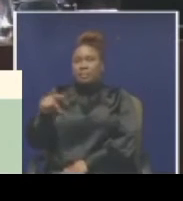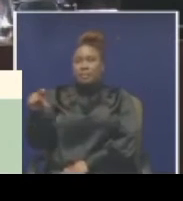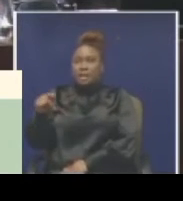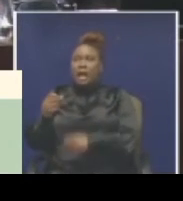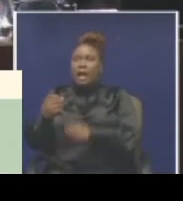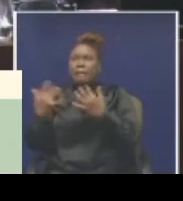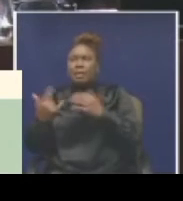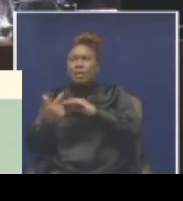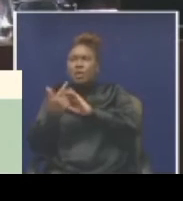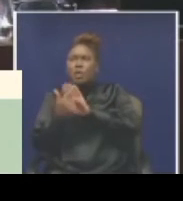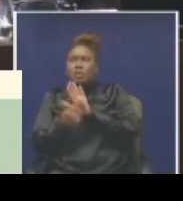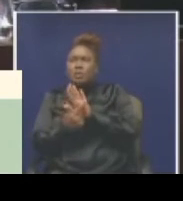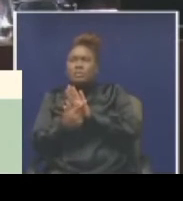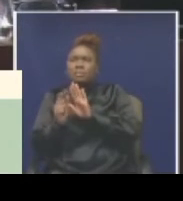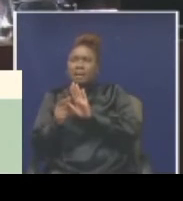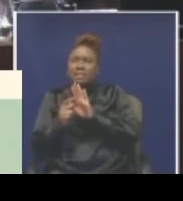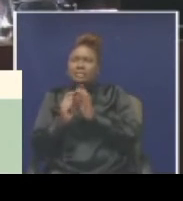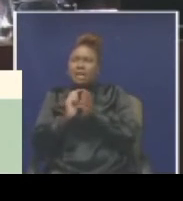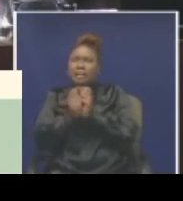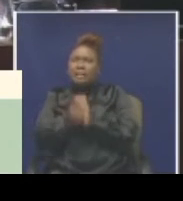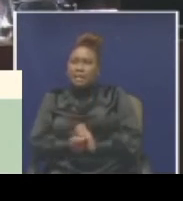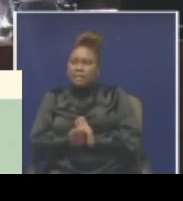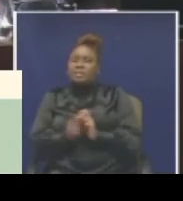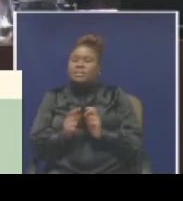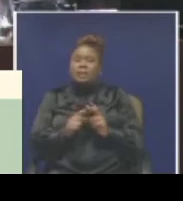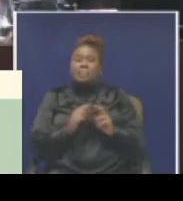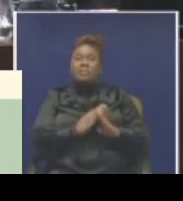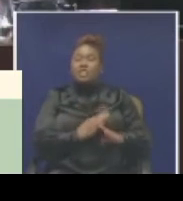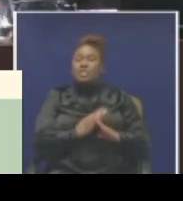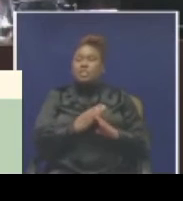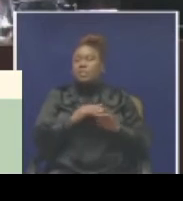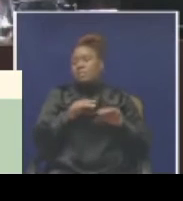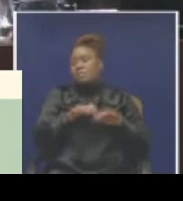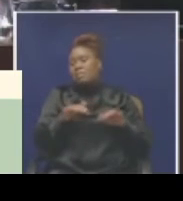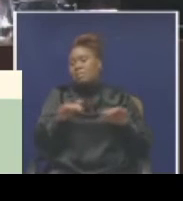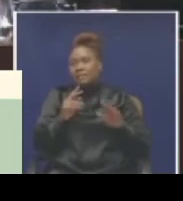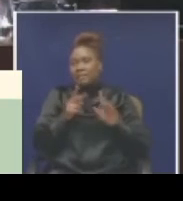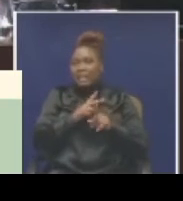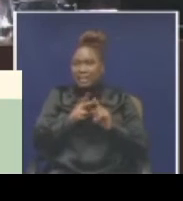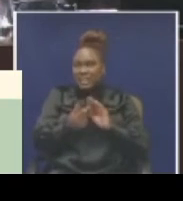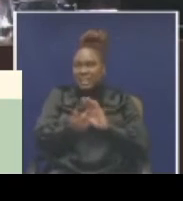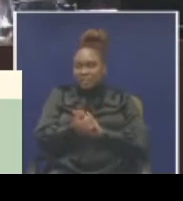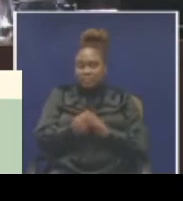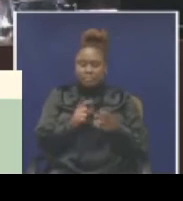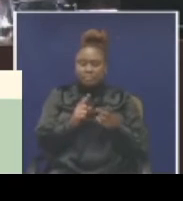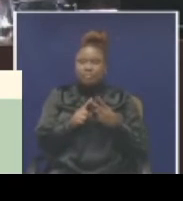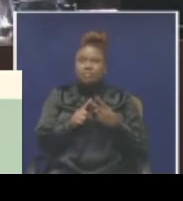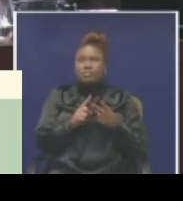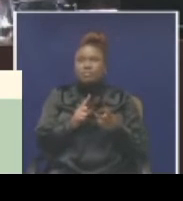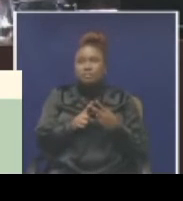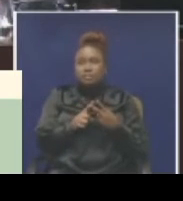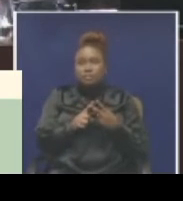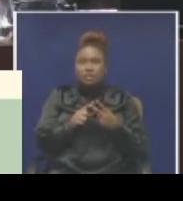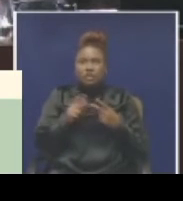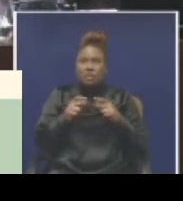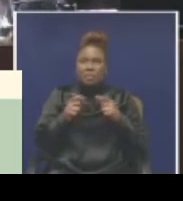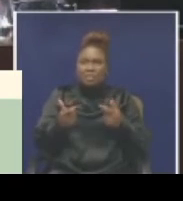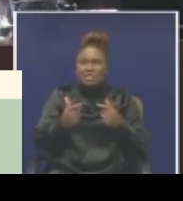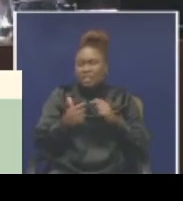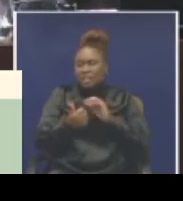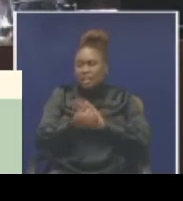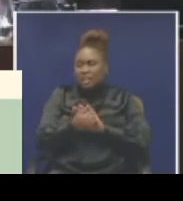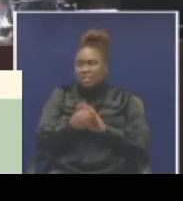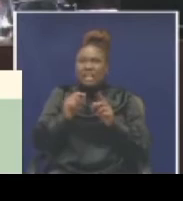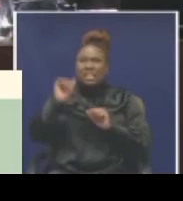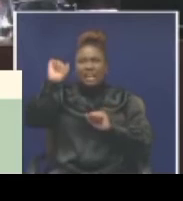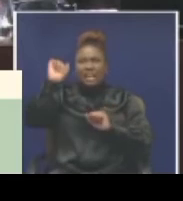laws will have to be amended. The Prevention of Public Violence and Intimidation Act, the Riotous Act, the Commissions Act, which